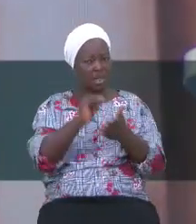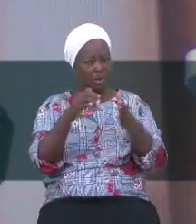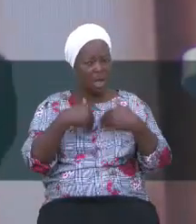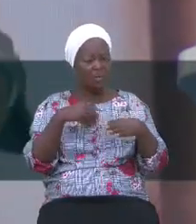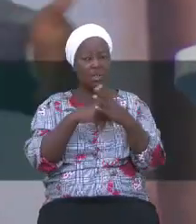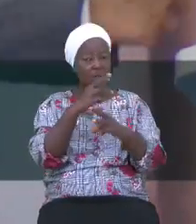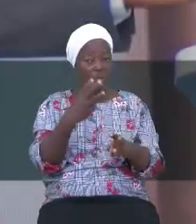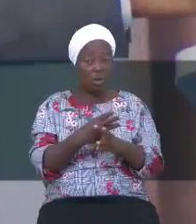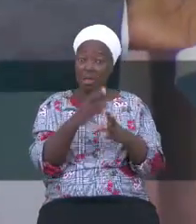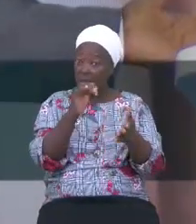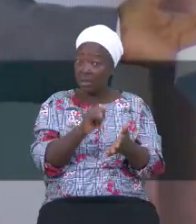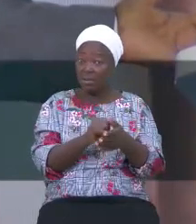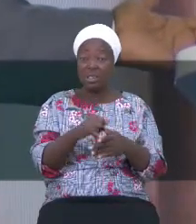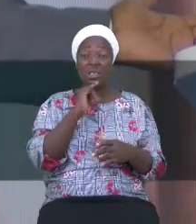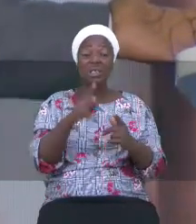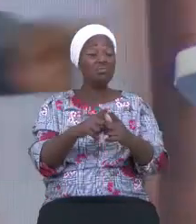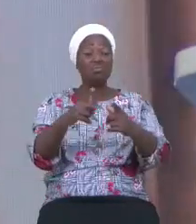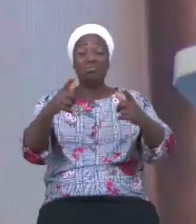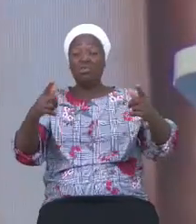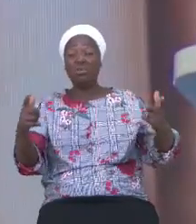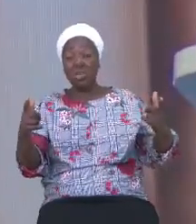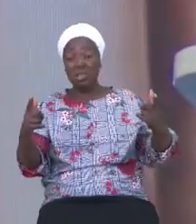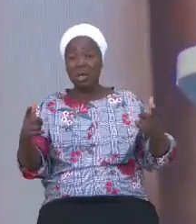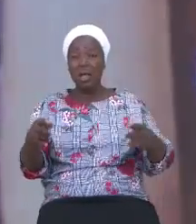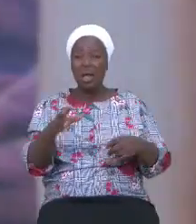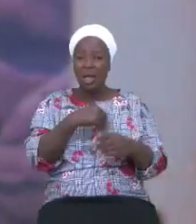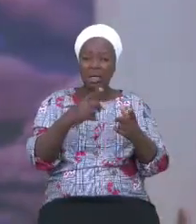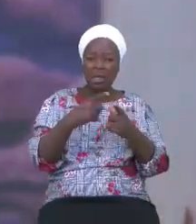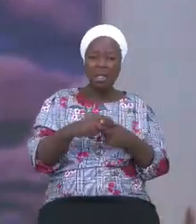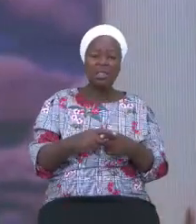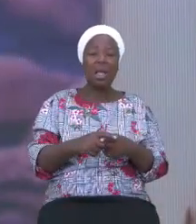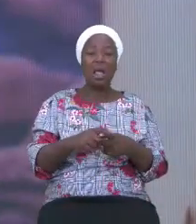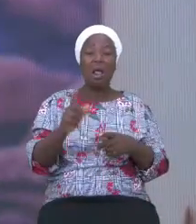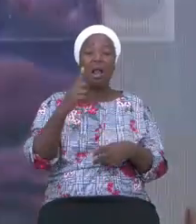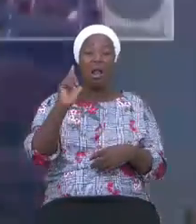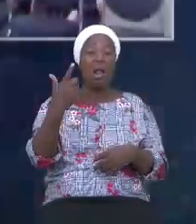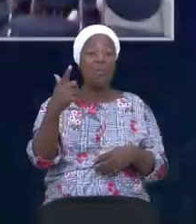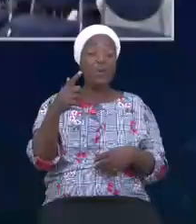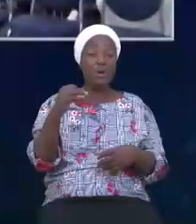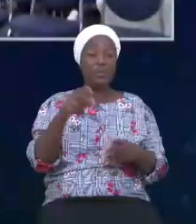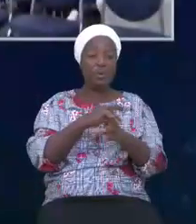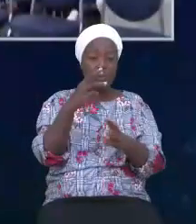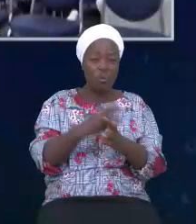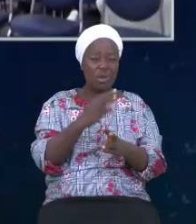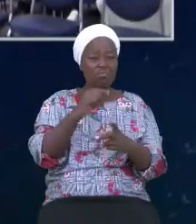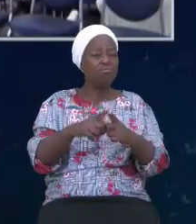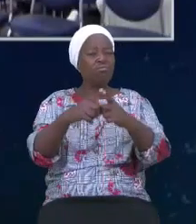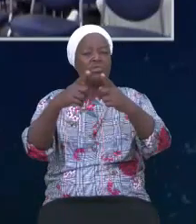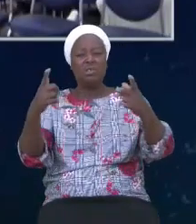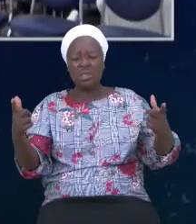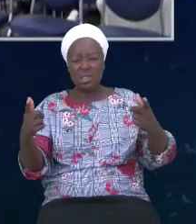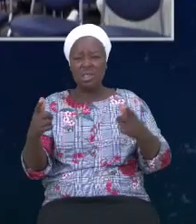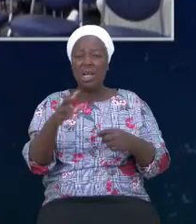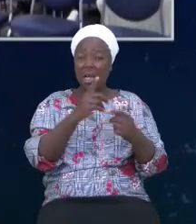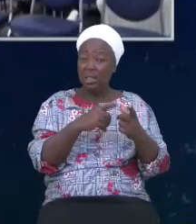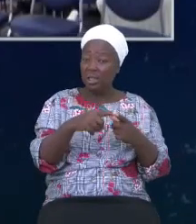world, vast and great. The libraries of the world, vast and great.